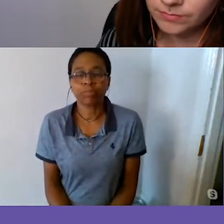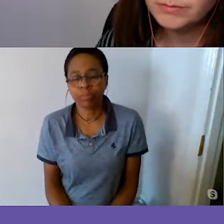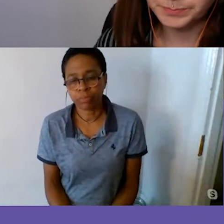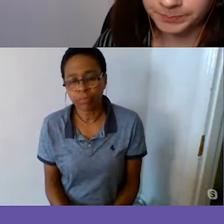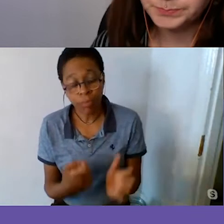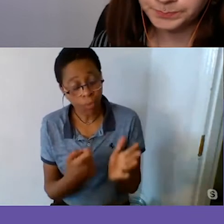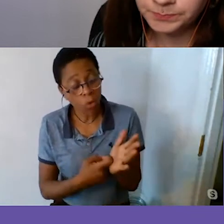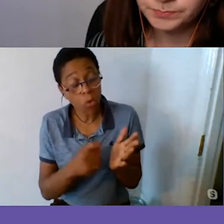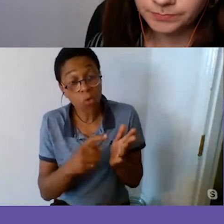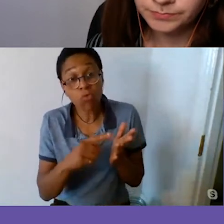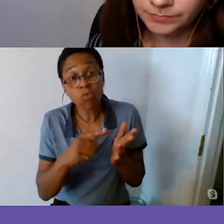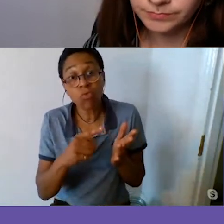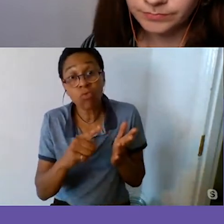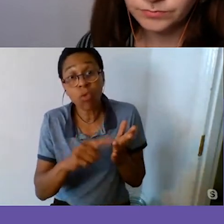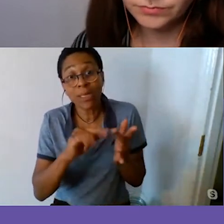with censorship,